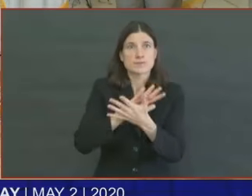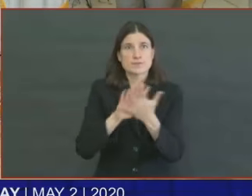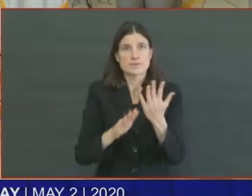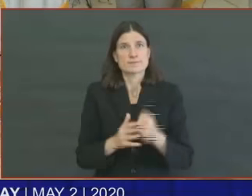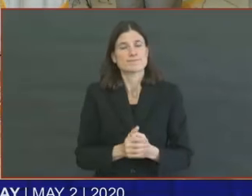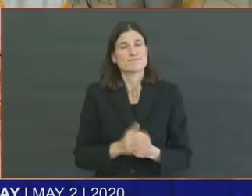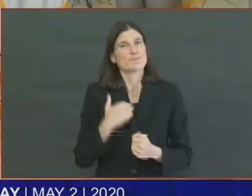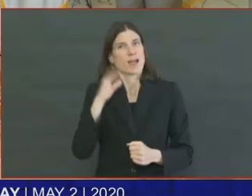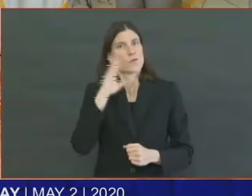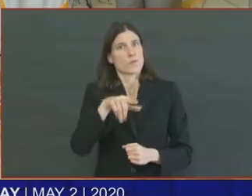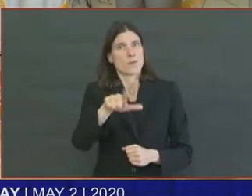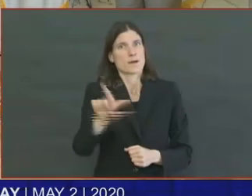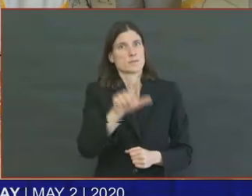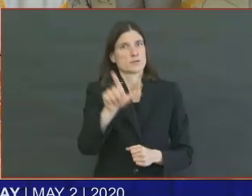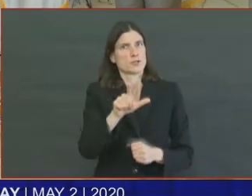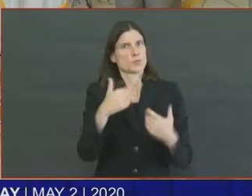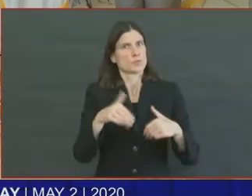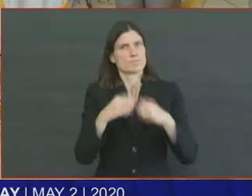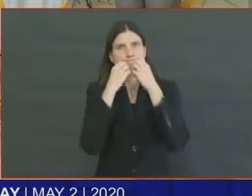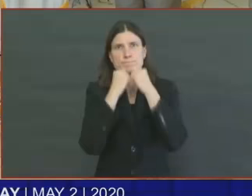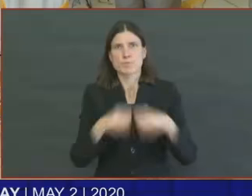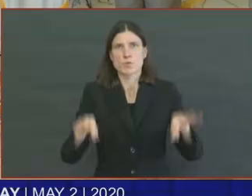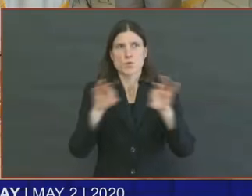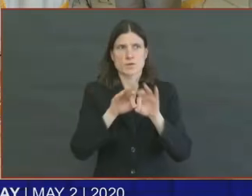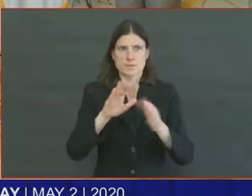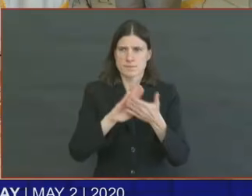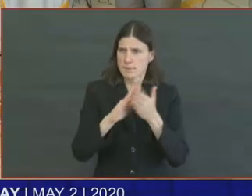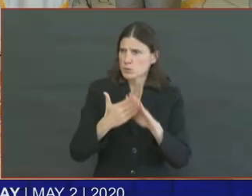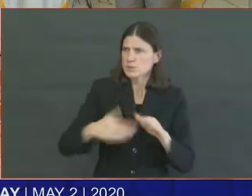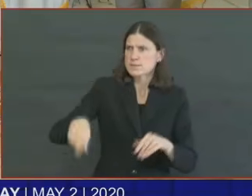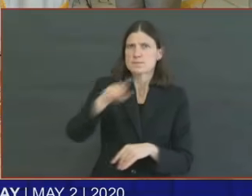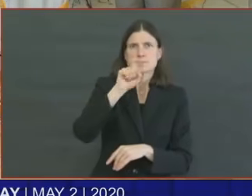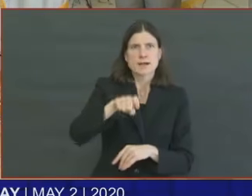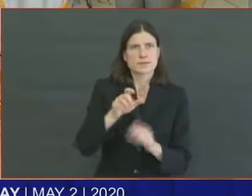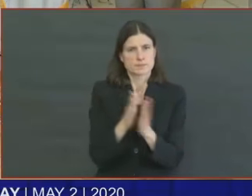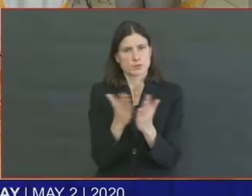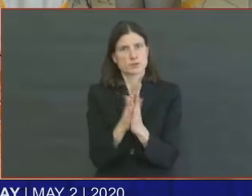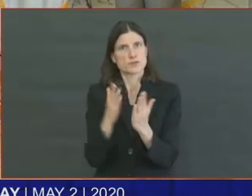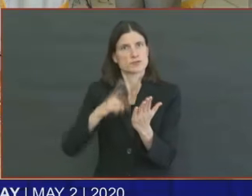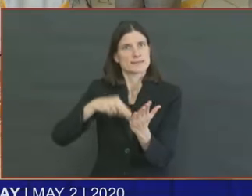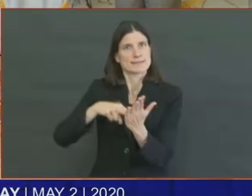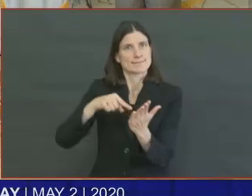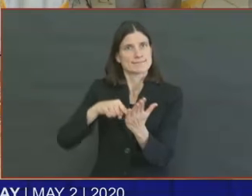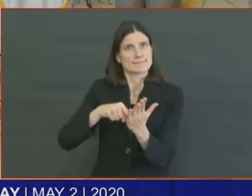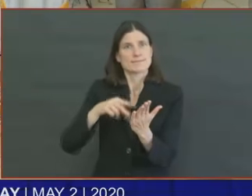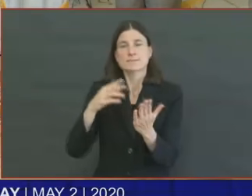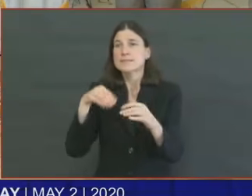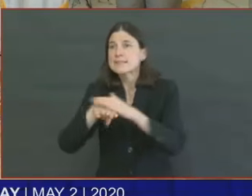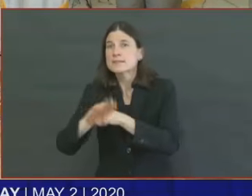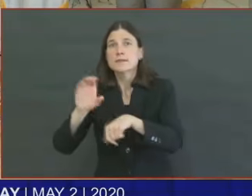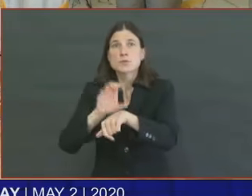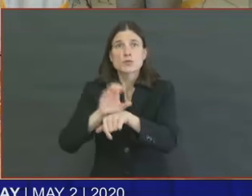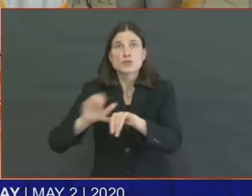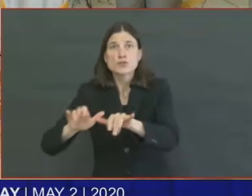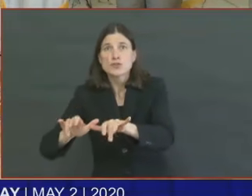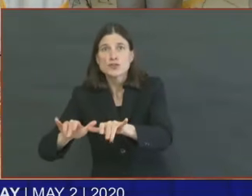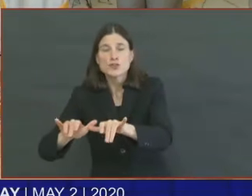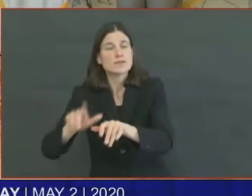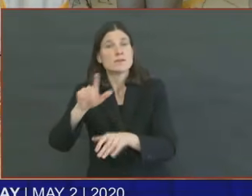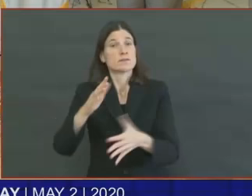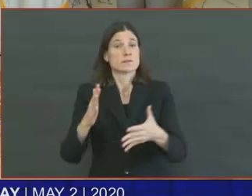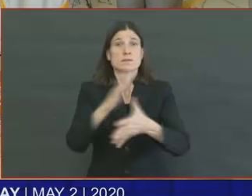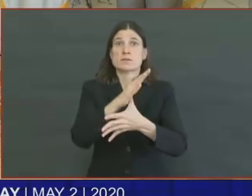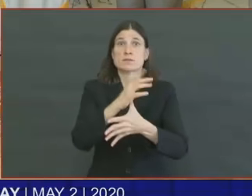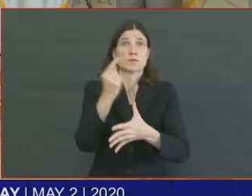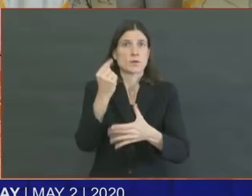essential for so many people, and we're going to figure out a way to open them safely. Same thing, public libraries, public